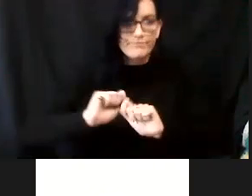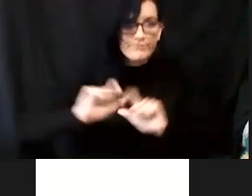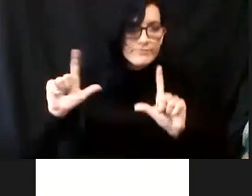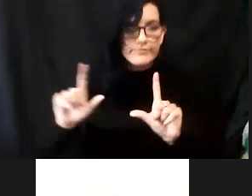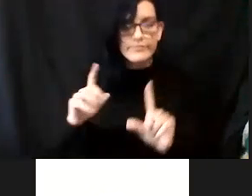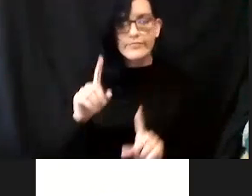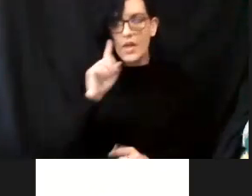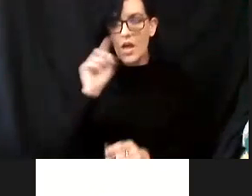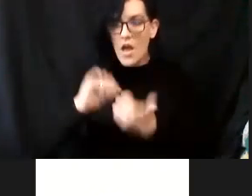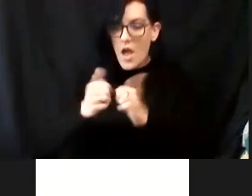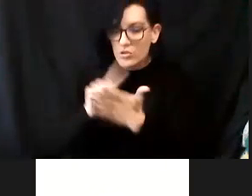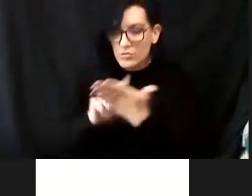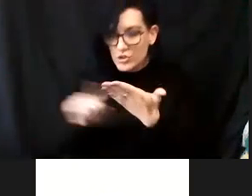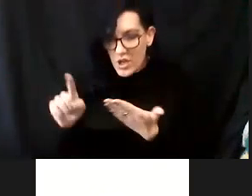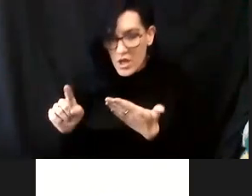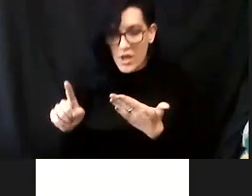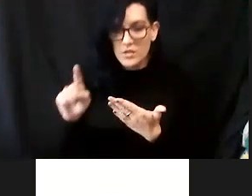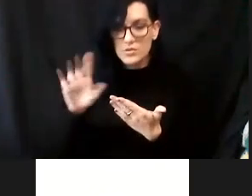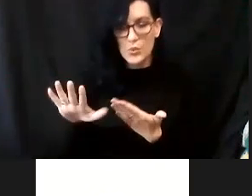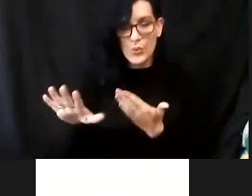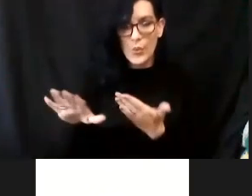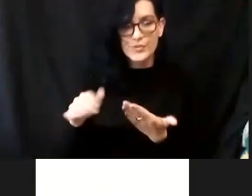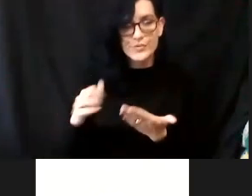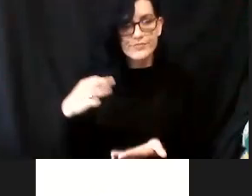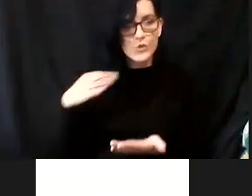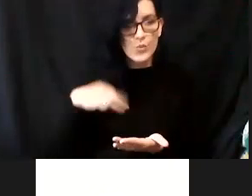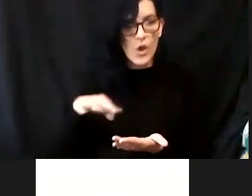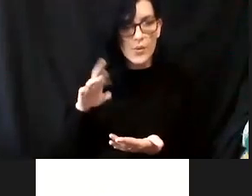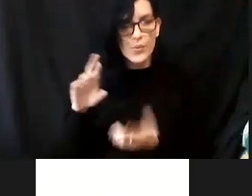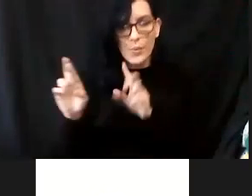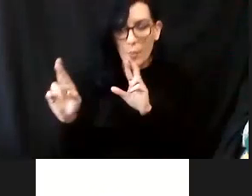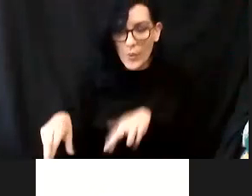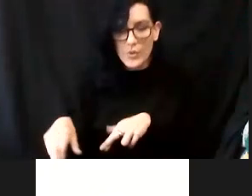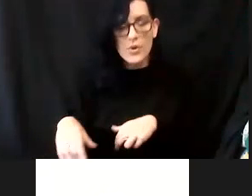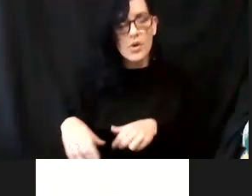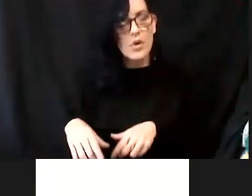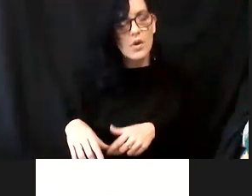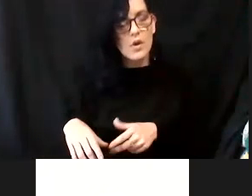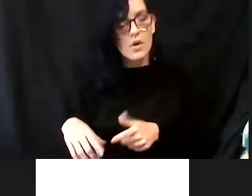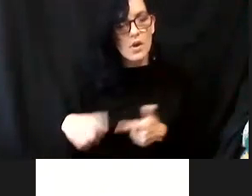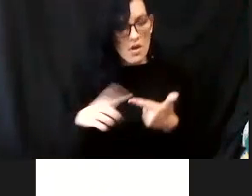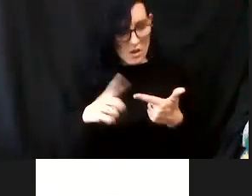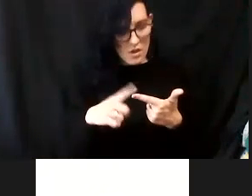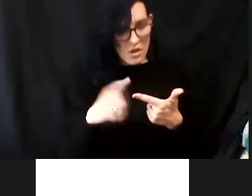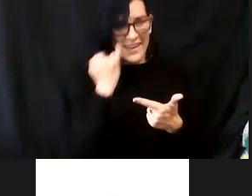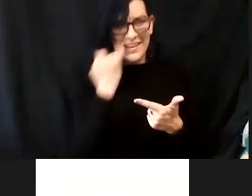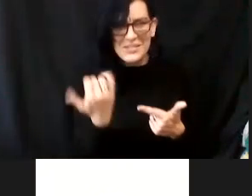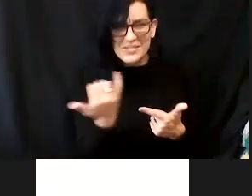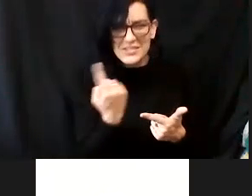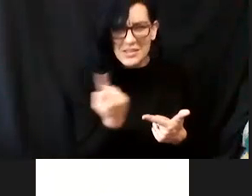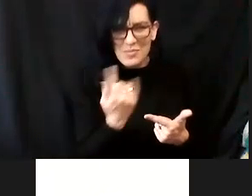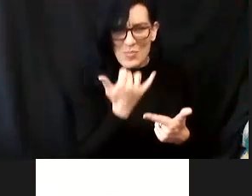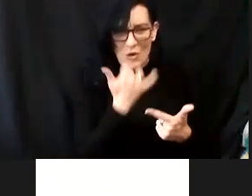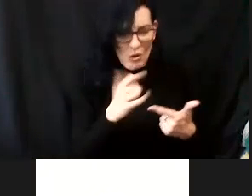for free, links to do that, and what you should do if you find bad information on your credit report that isn't